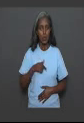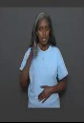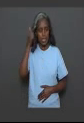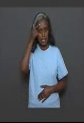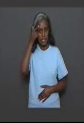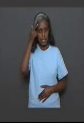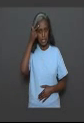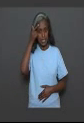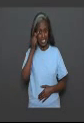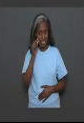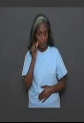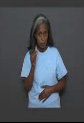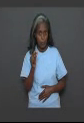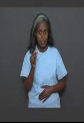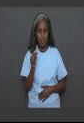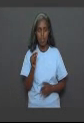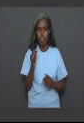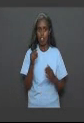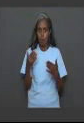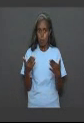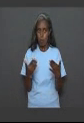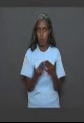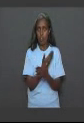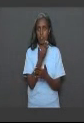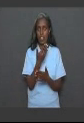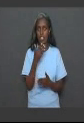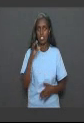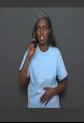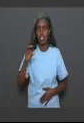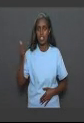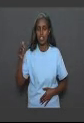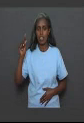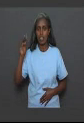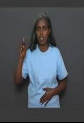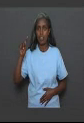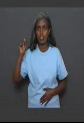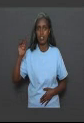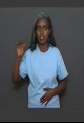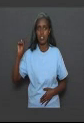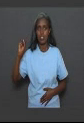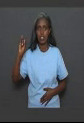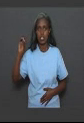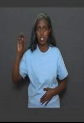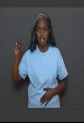We can think of it as a modified Cartesian plane.